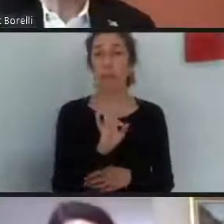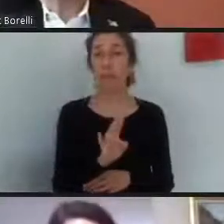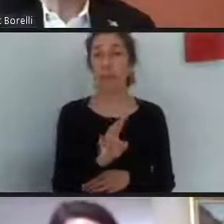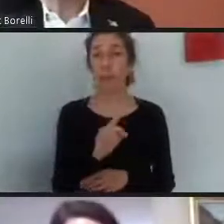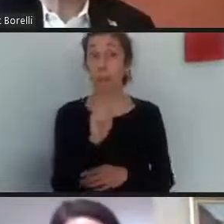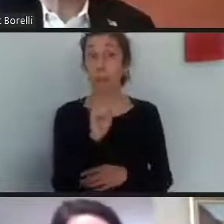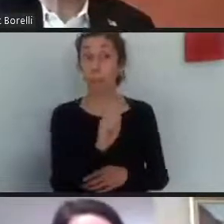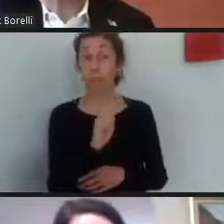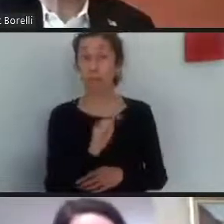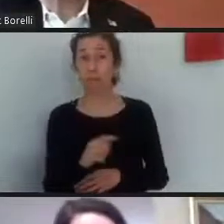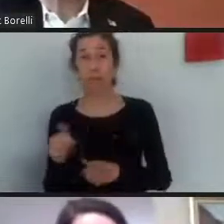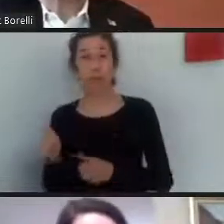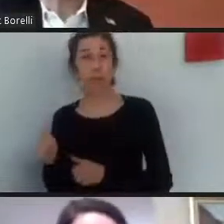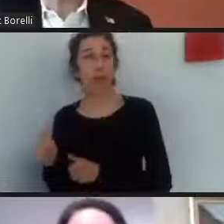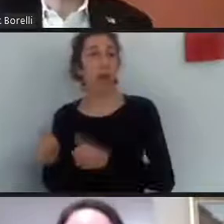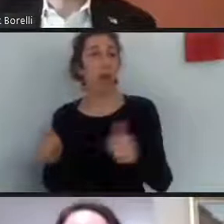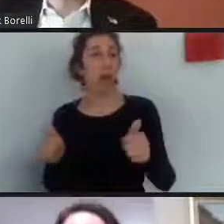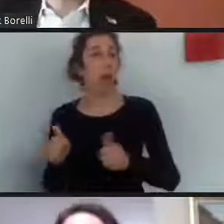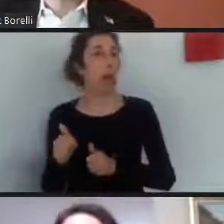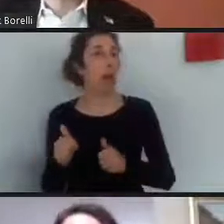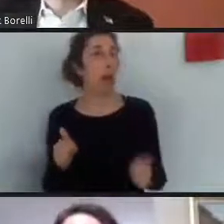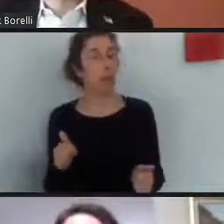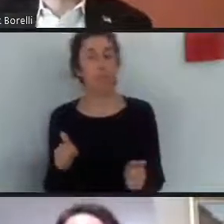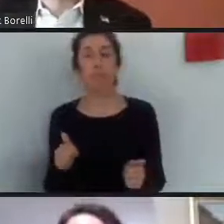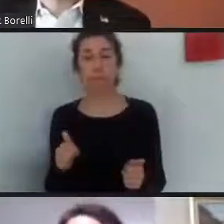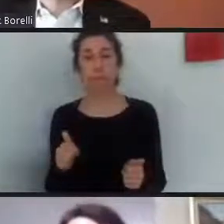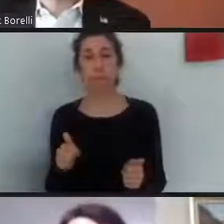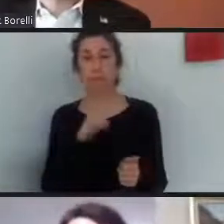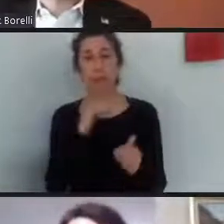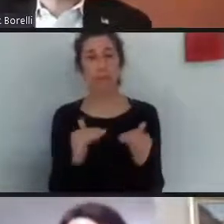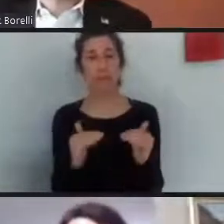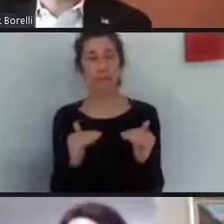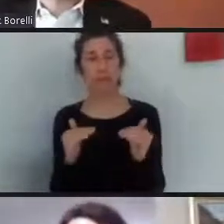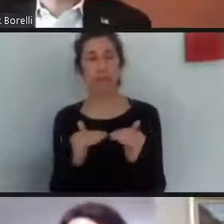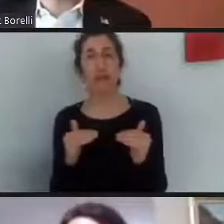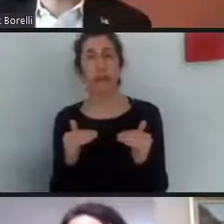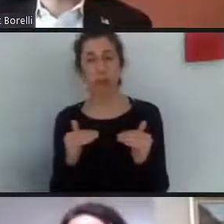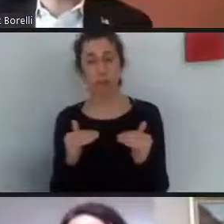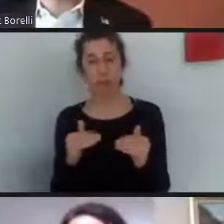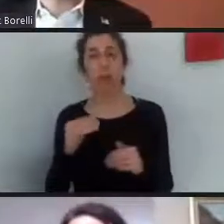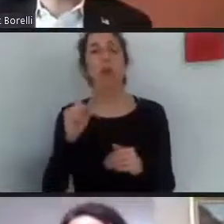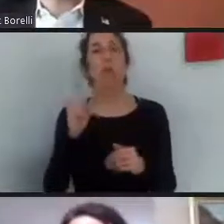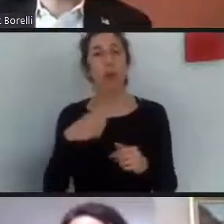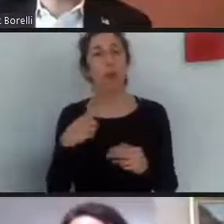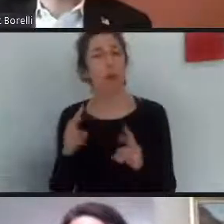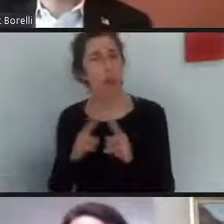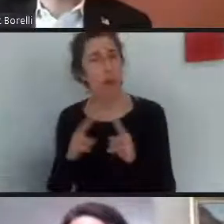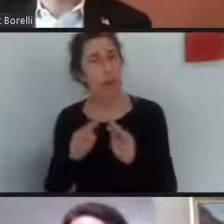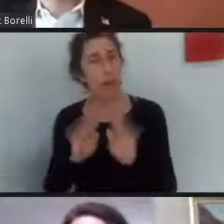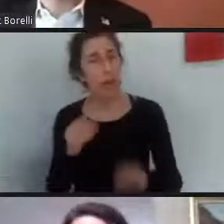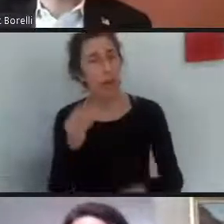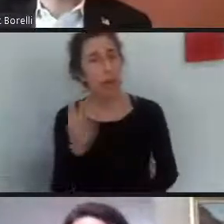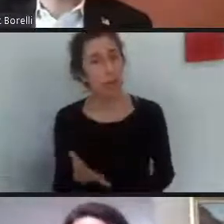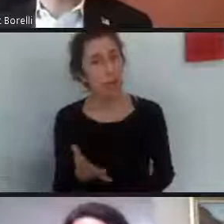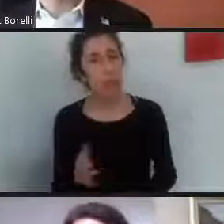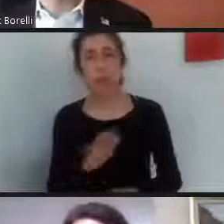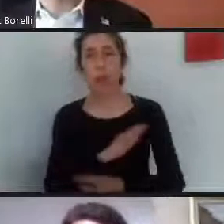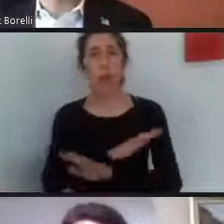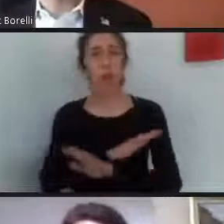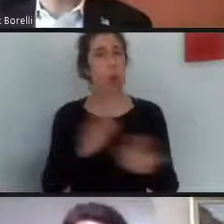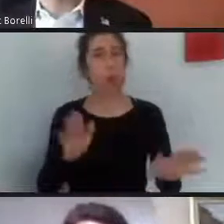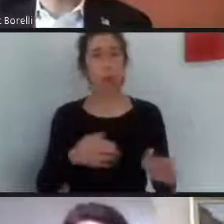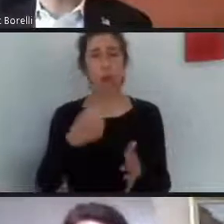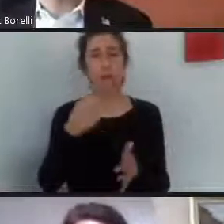is? The other Soane Fairs will see a benefit. So again, I'm going to be very clear. No